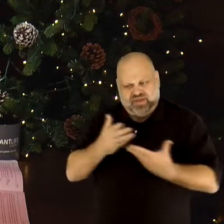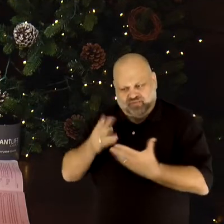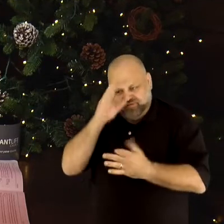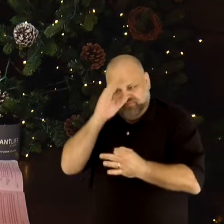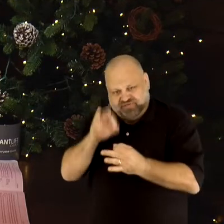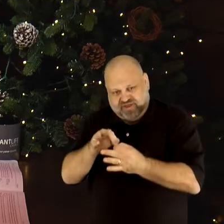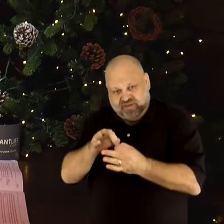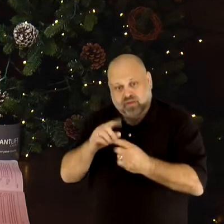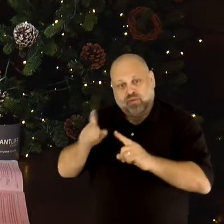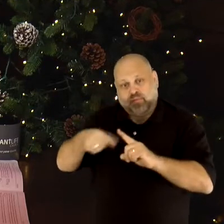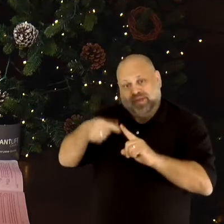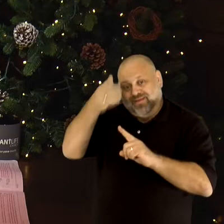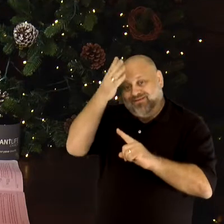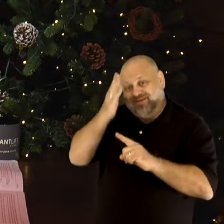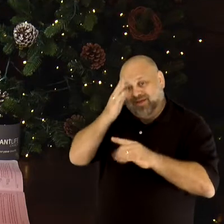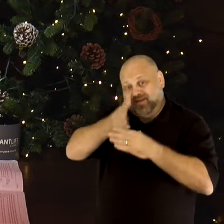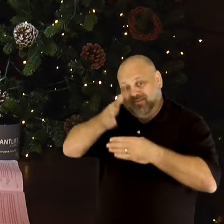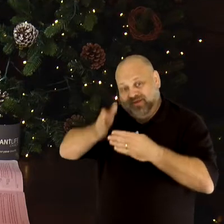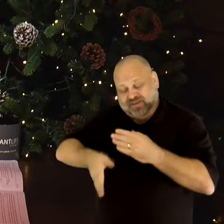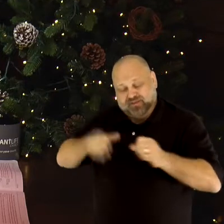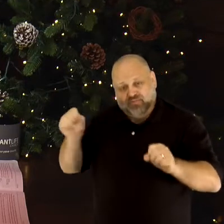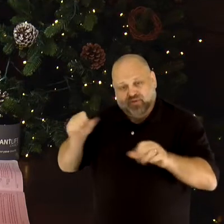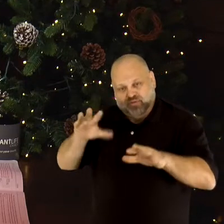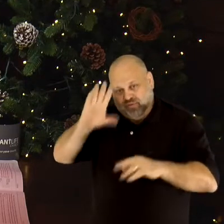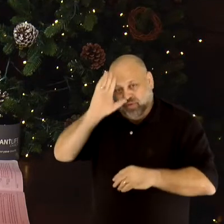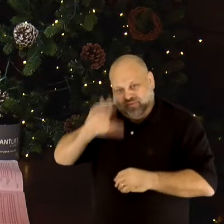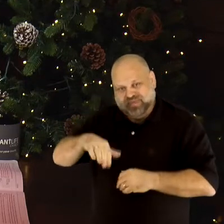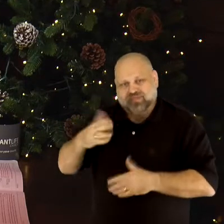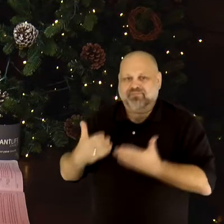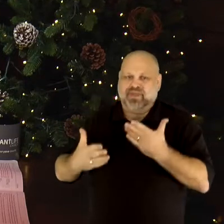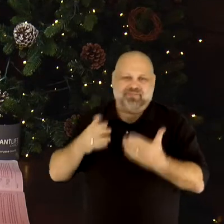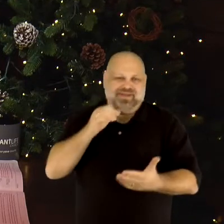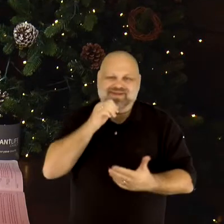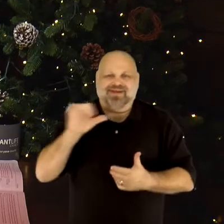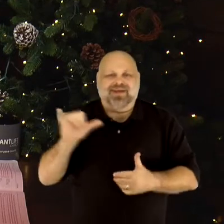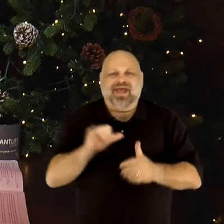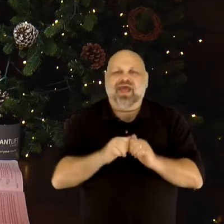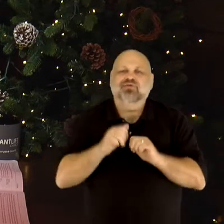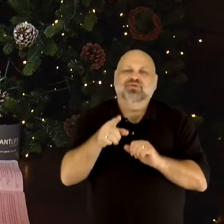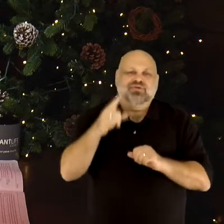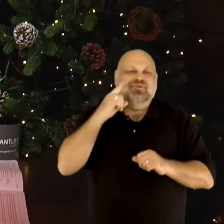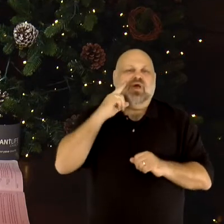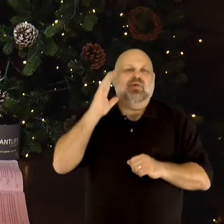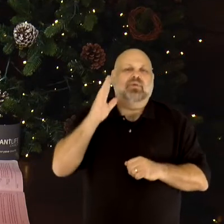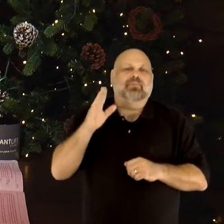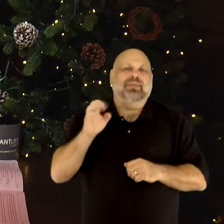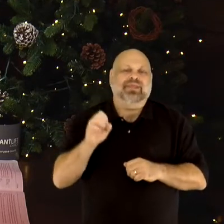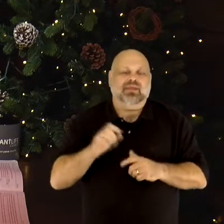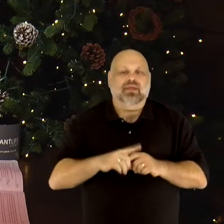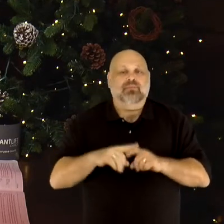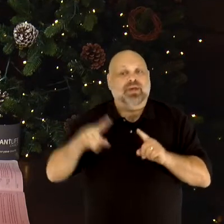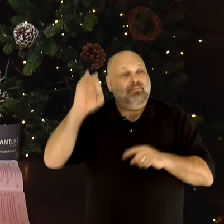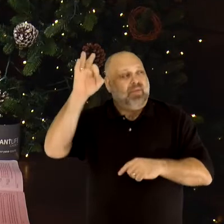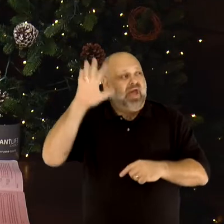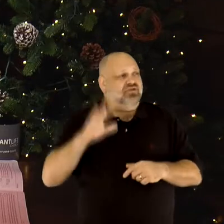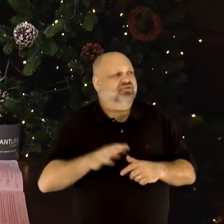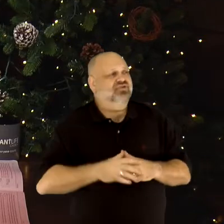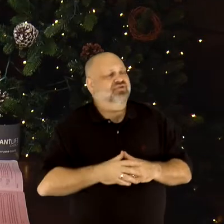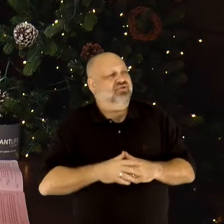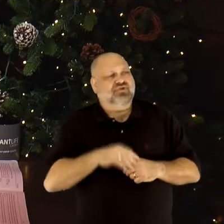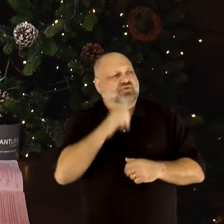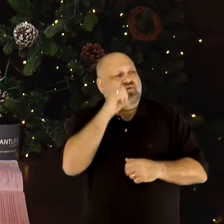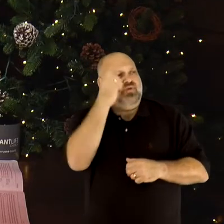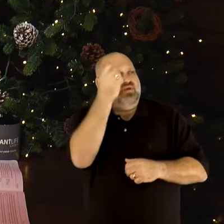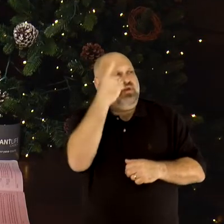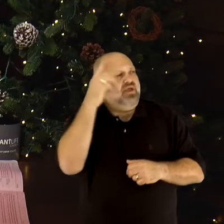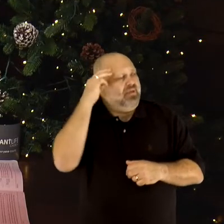faith. Then when God completes the miracle, know that it might not be like you thought it would be. But Pastor, you don't